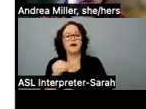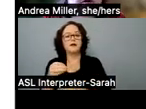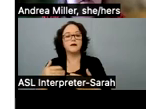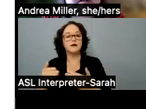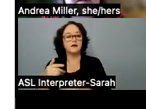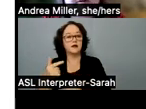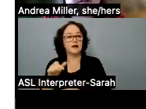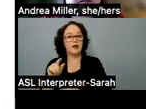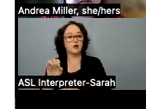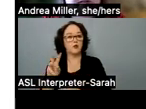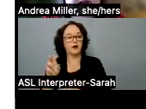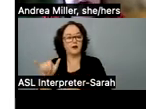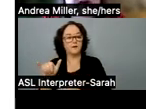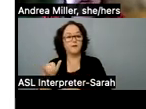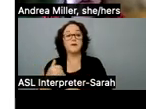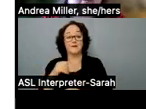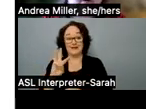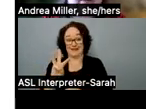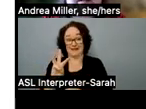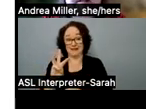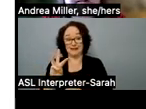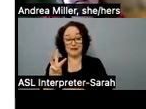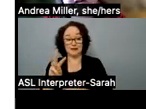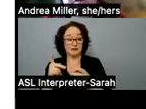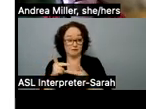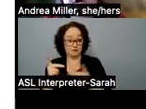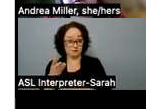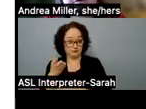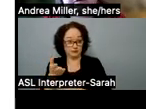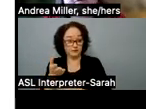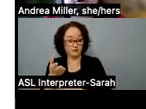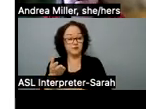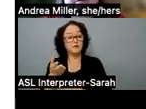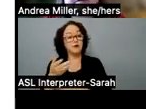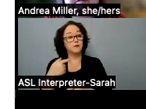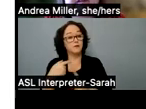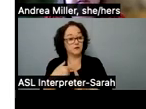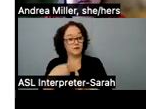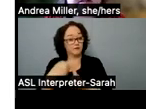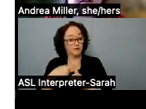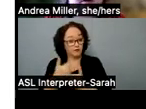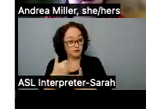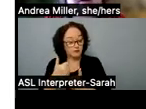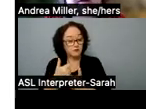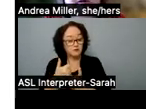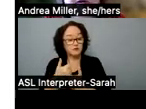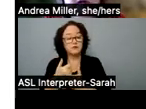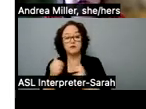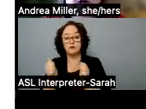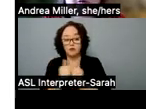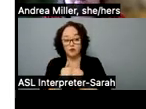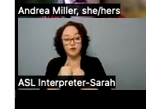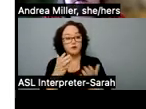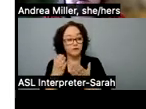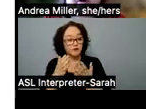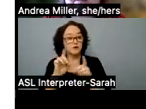And there are 6 units in this area. And the rental assistance that goes along with those supportive services and that tax credit development